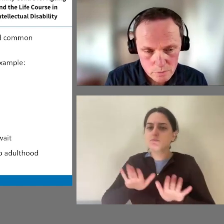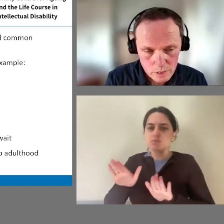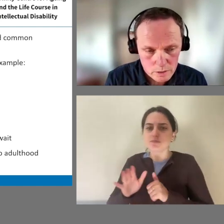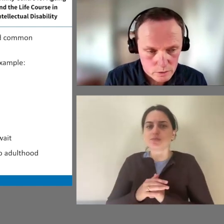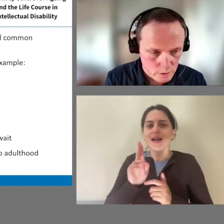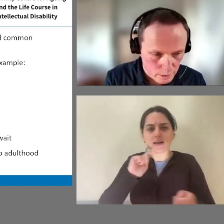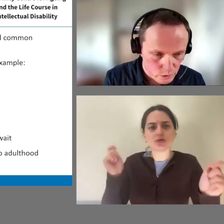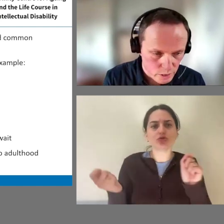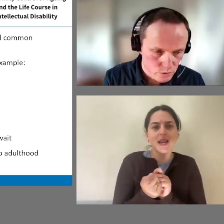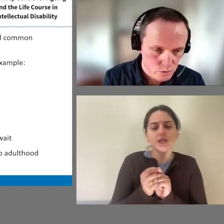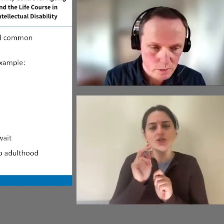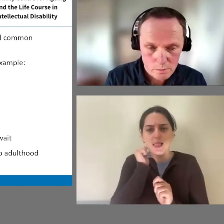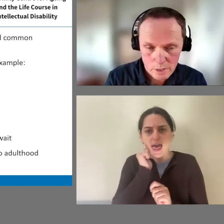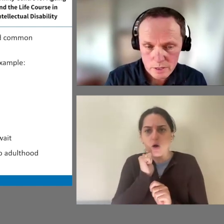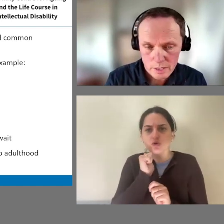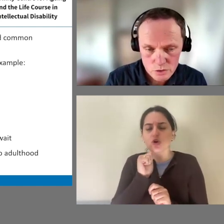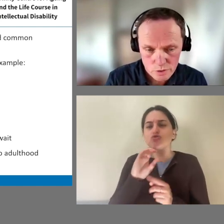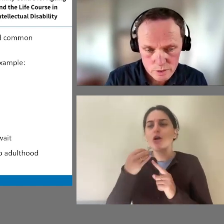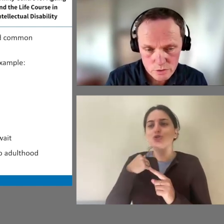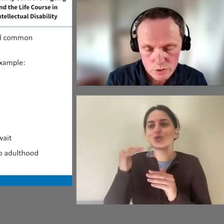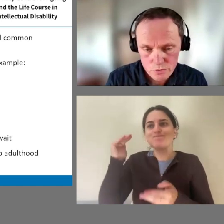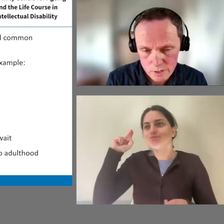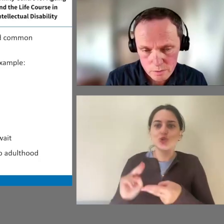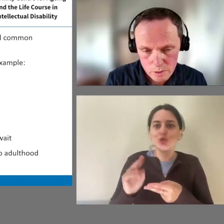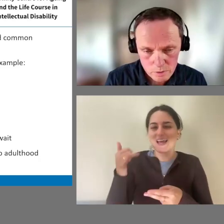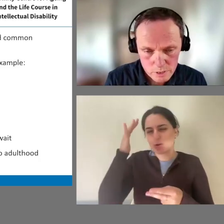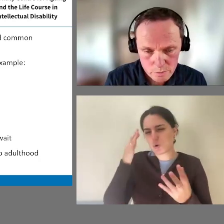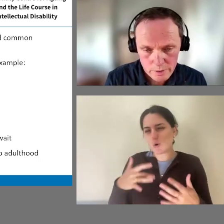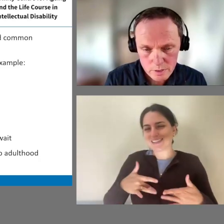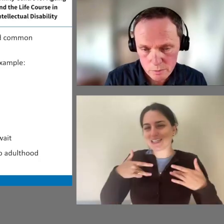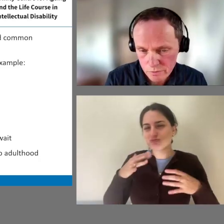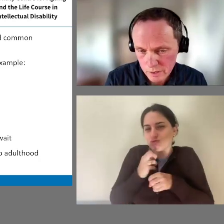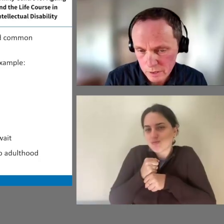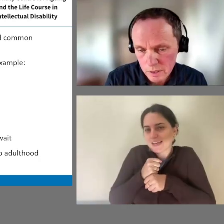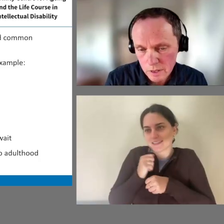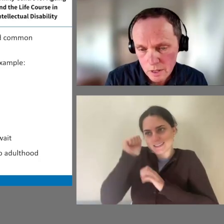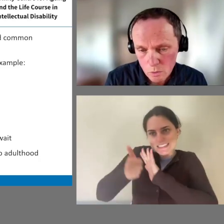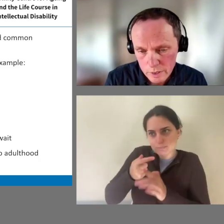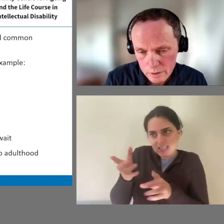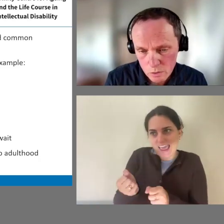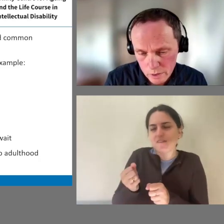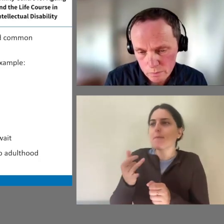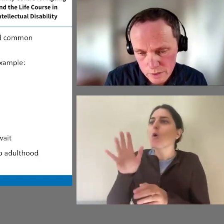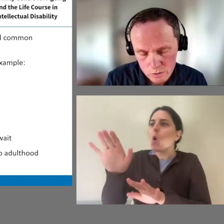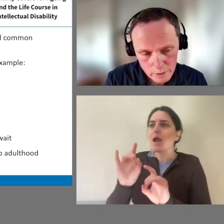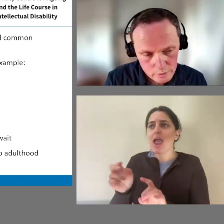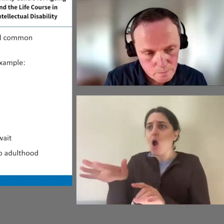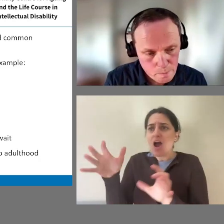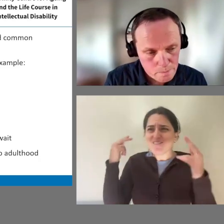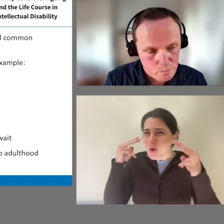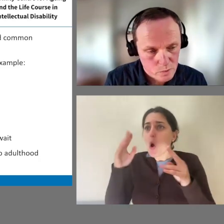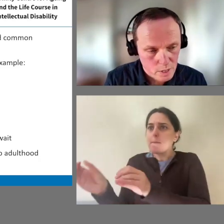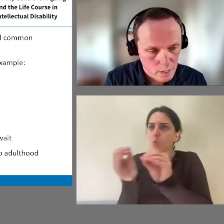to minimize any sensory stress that people experience, like providing a quiet place to